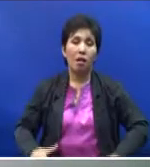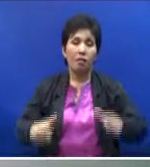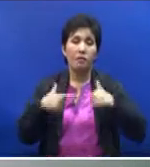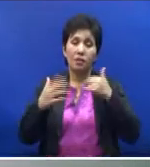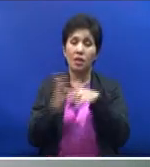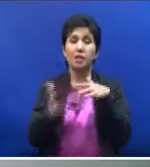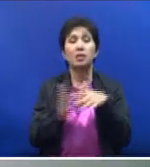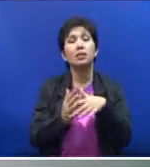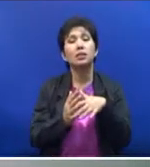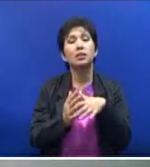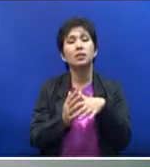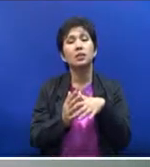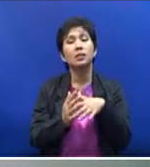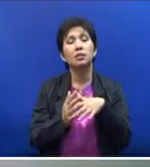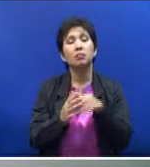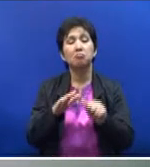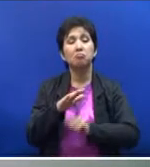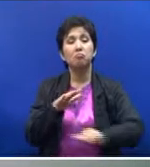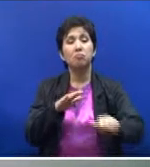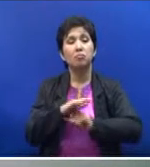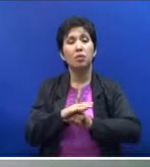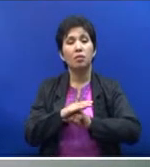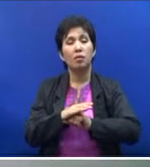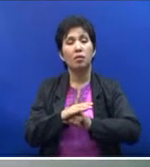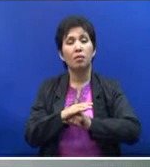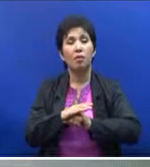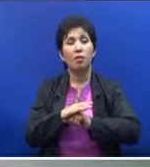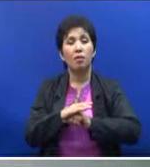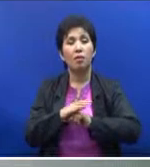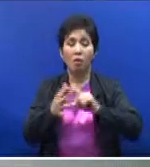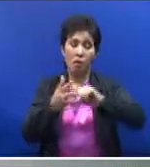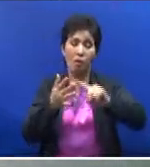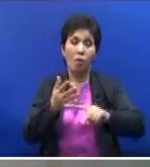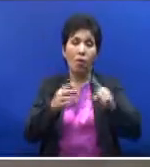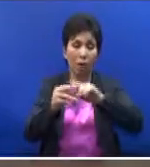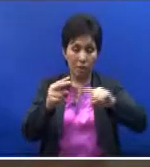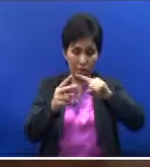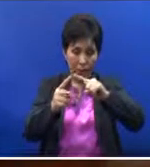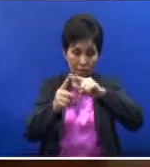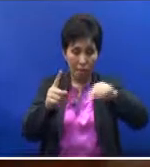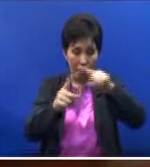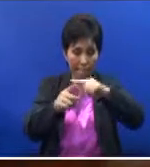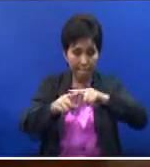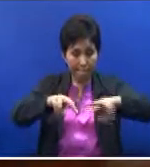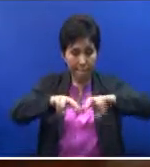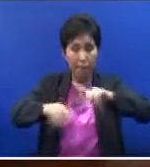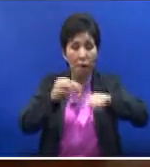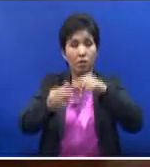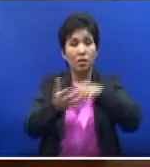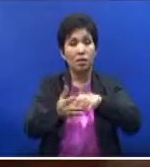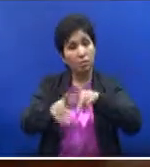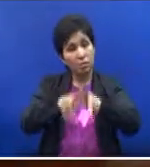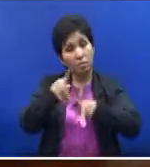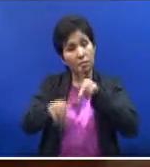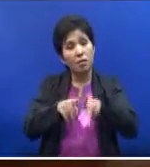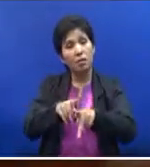history, okay, based on one prominent figure. Okay, when the researchers study about these people, this